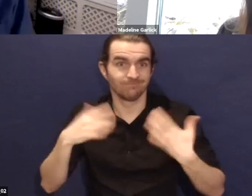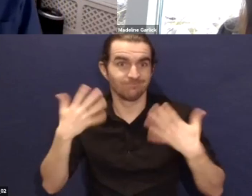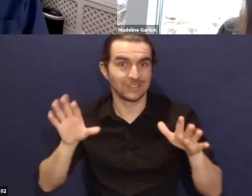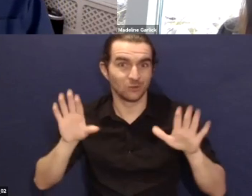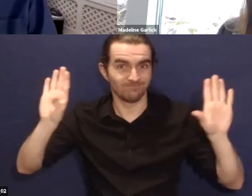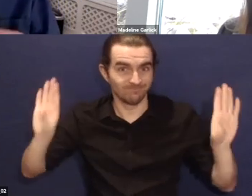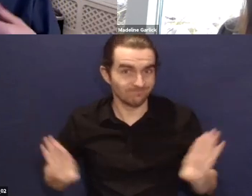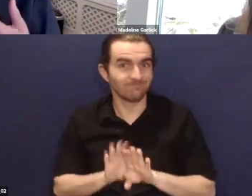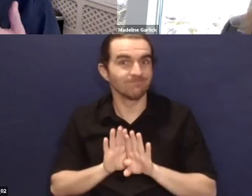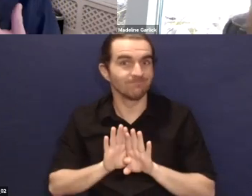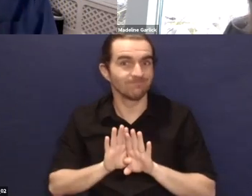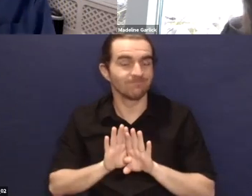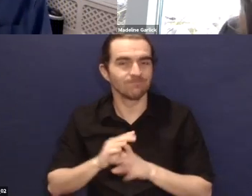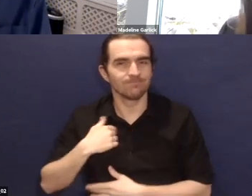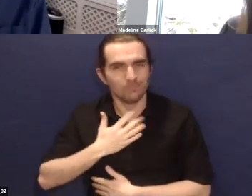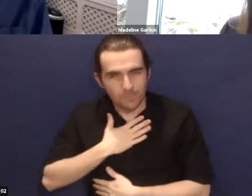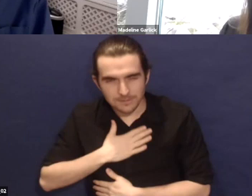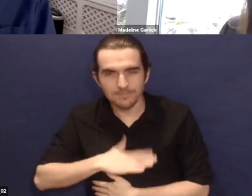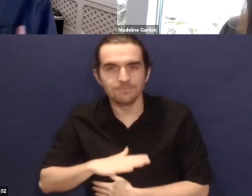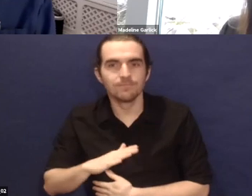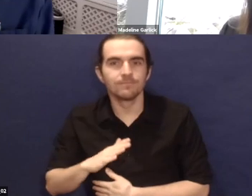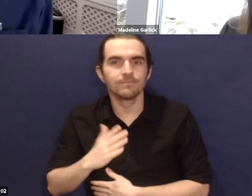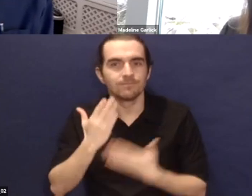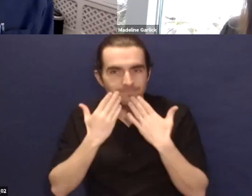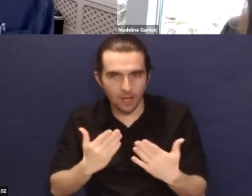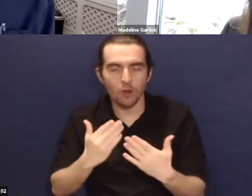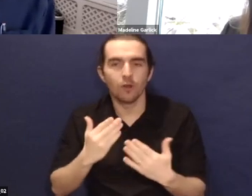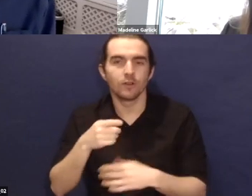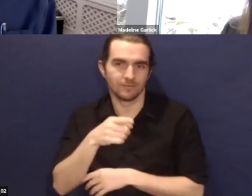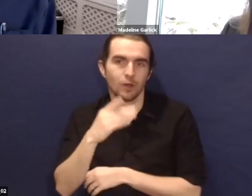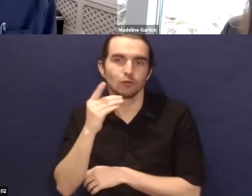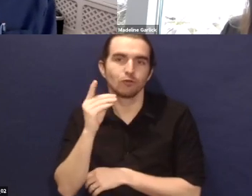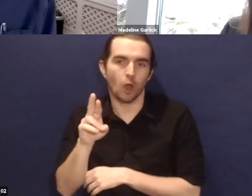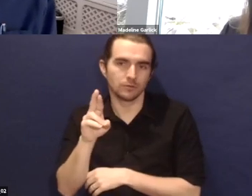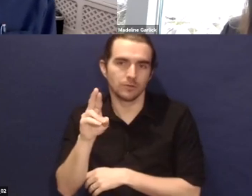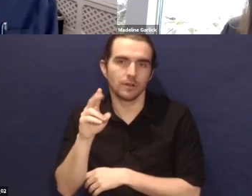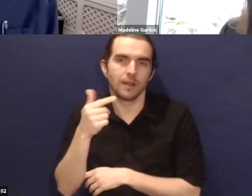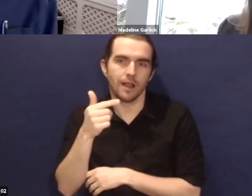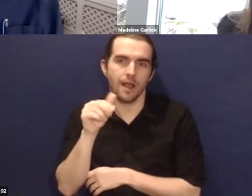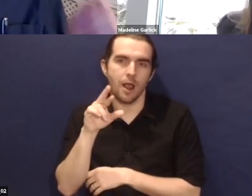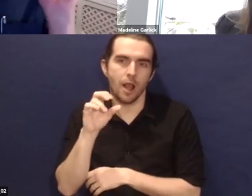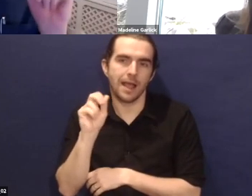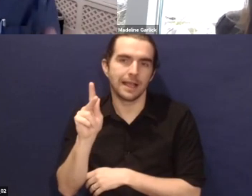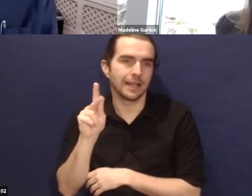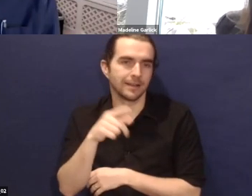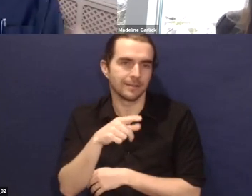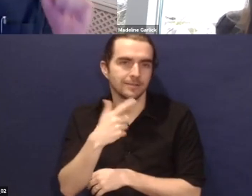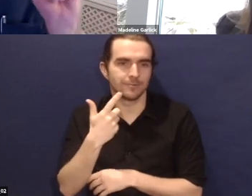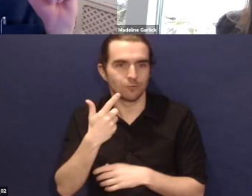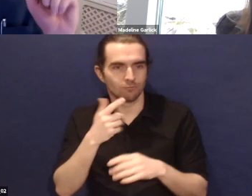Garlick for her insight. And when you consider that she is the Chief